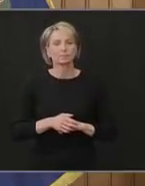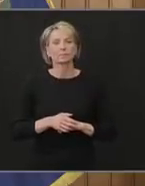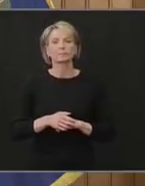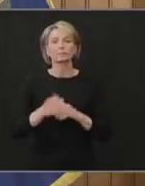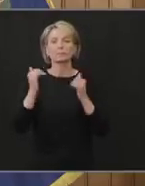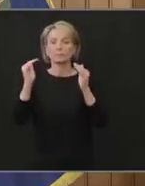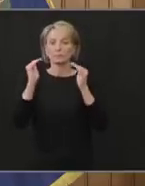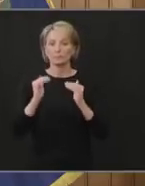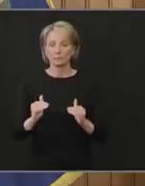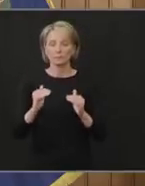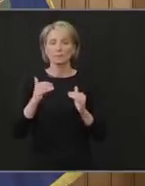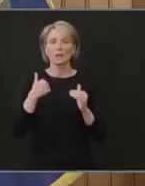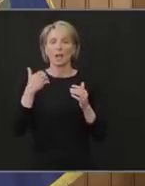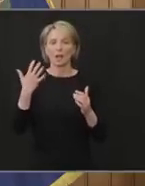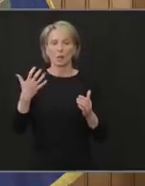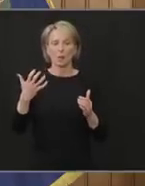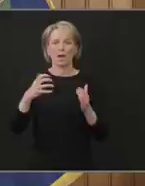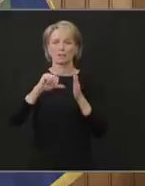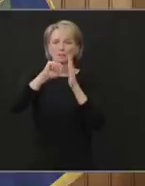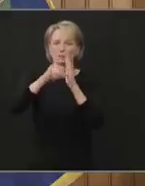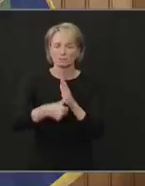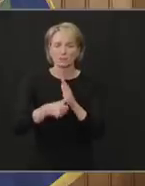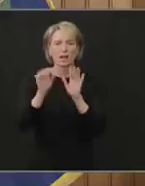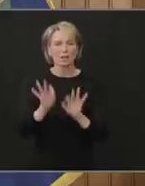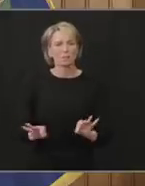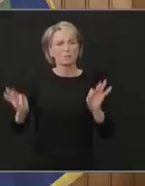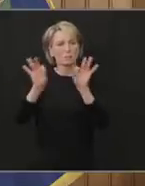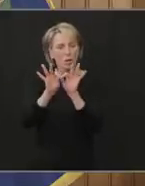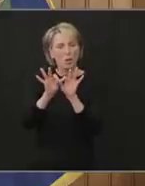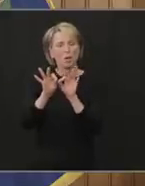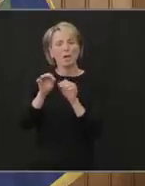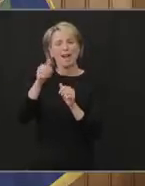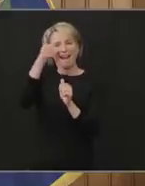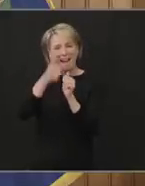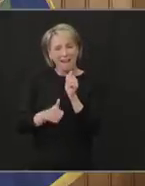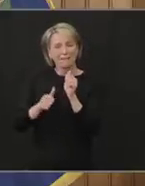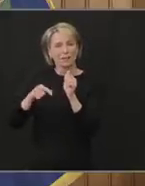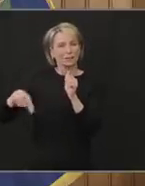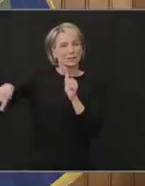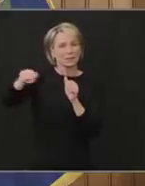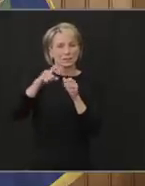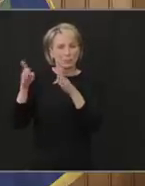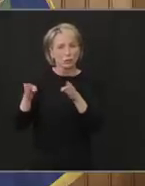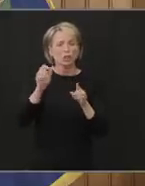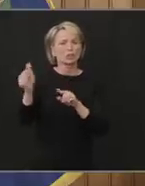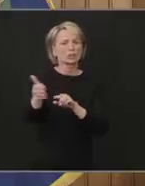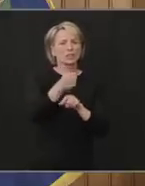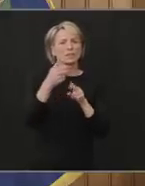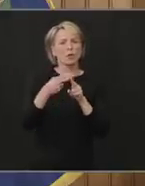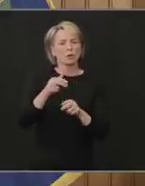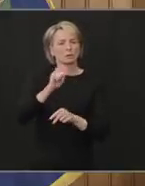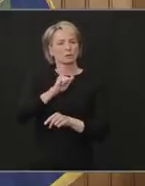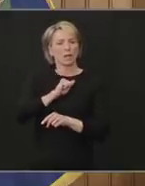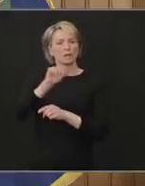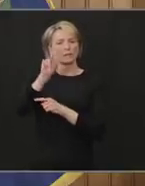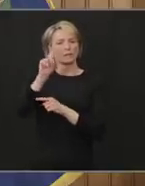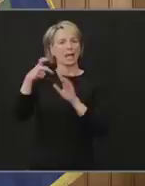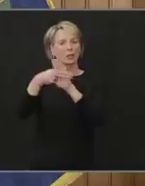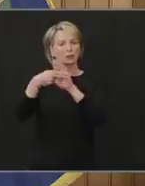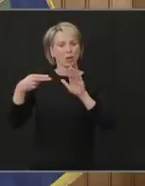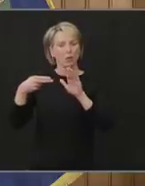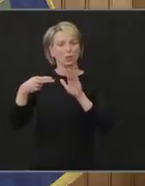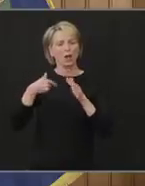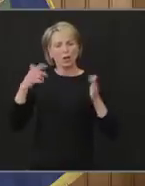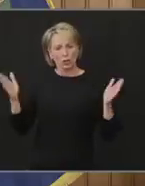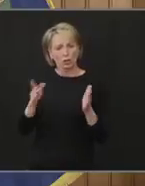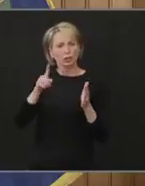emphasis upon a self-diagnosis and really urging each and every one of you to take your fever, see if you have any flu-like symptoms at